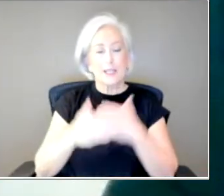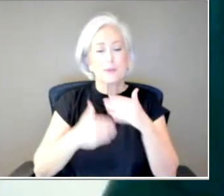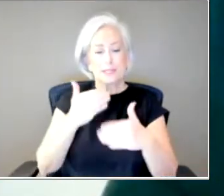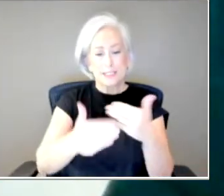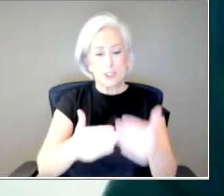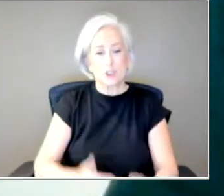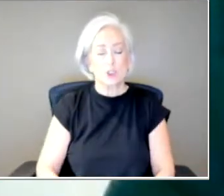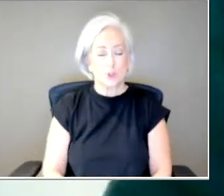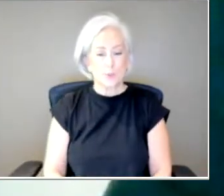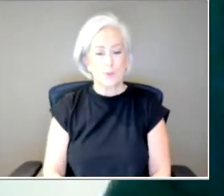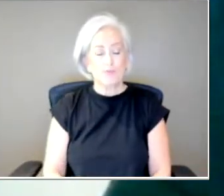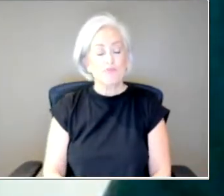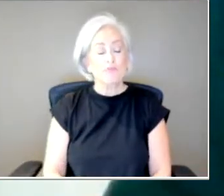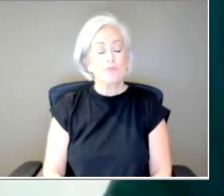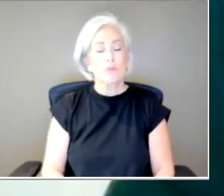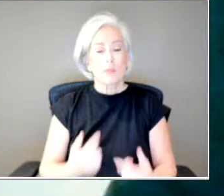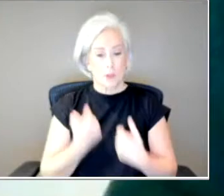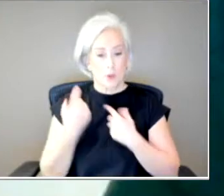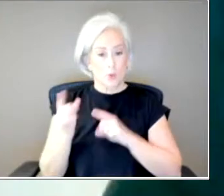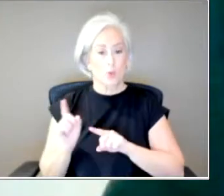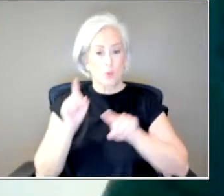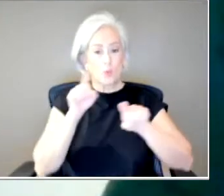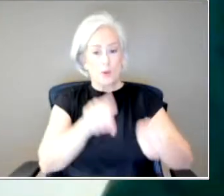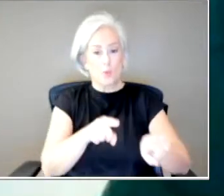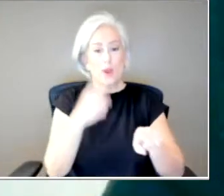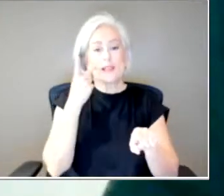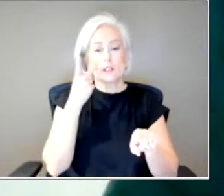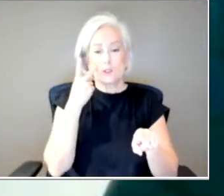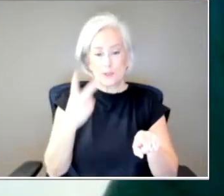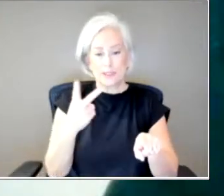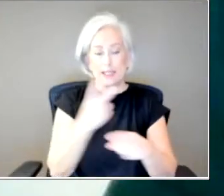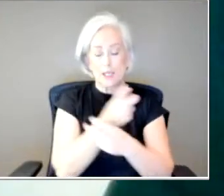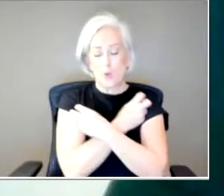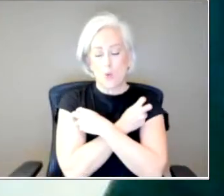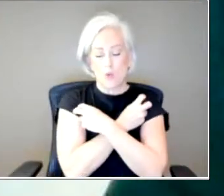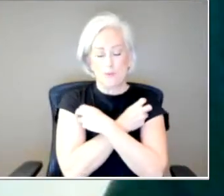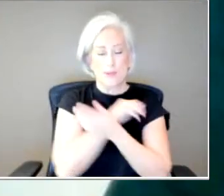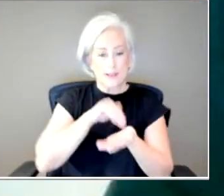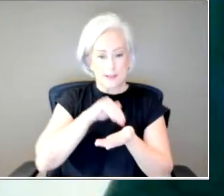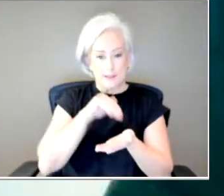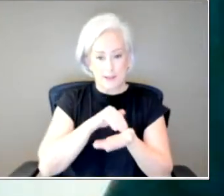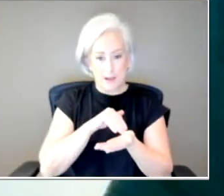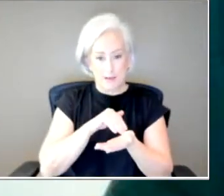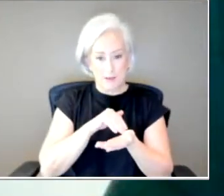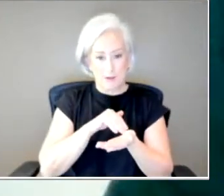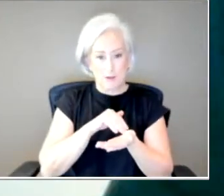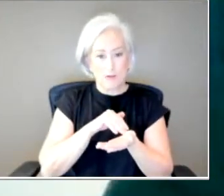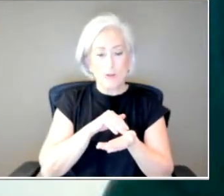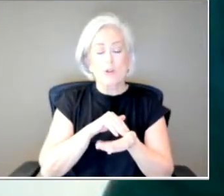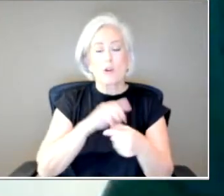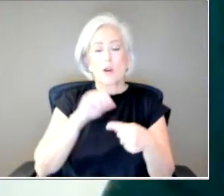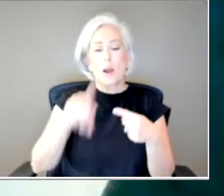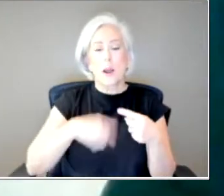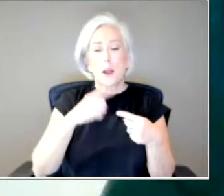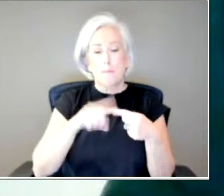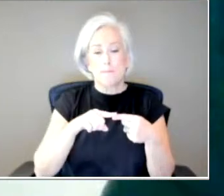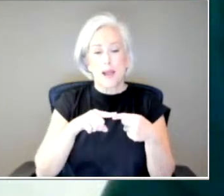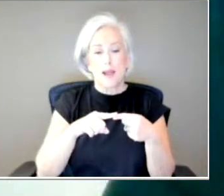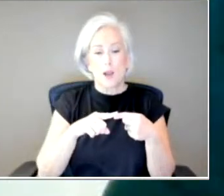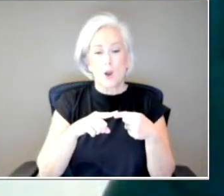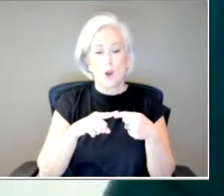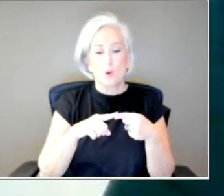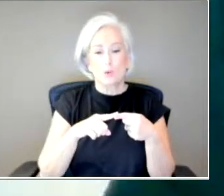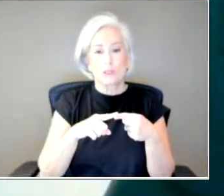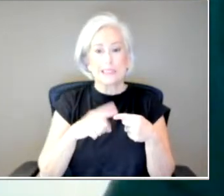Well, we had gone in to see an orthopedic doctor about maybe getting